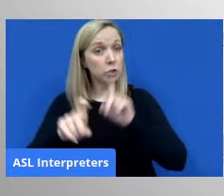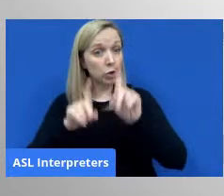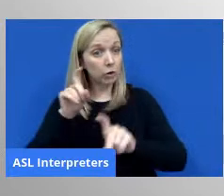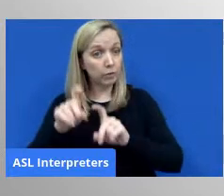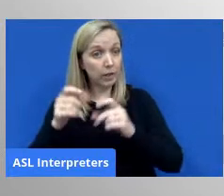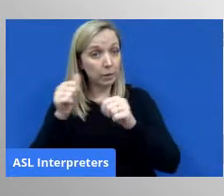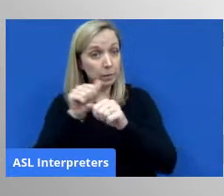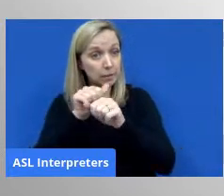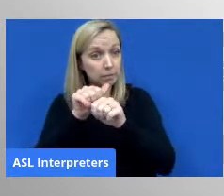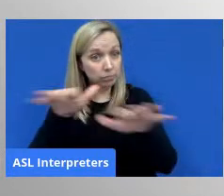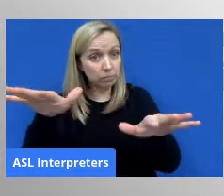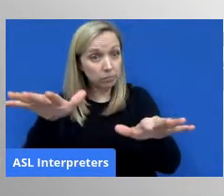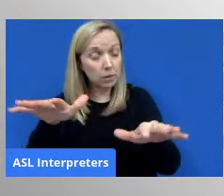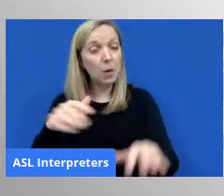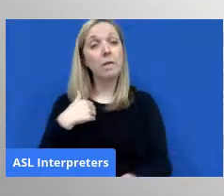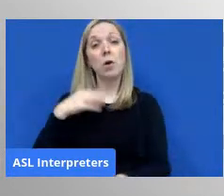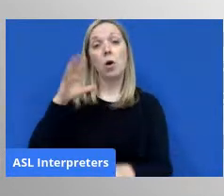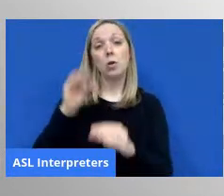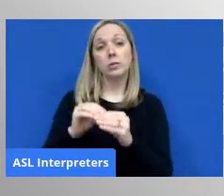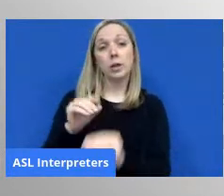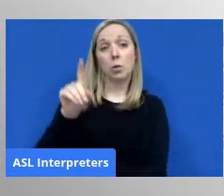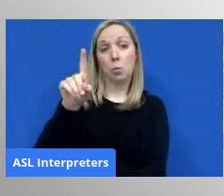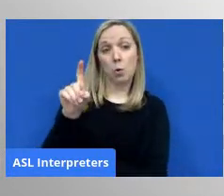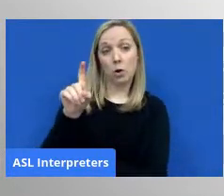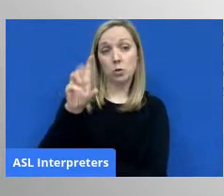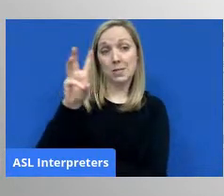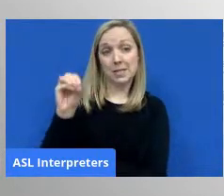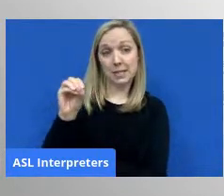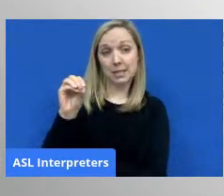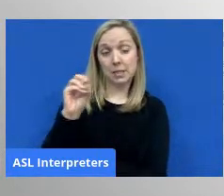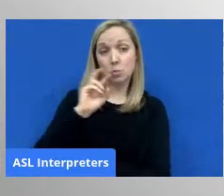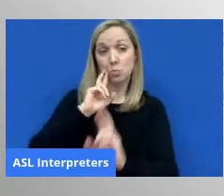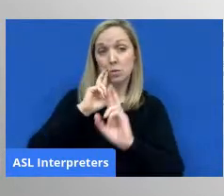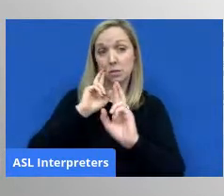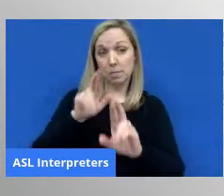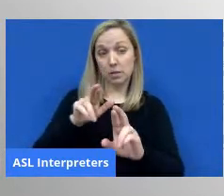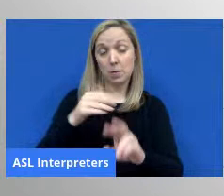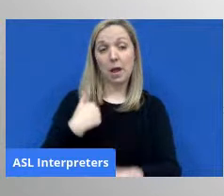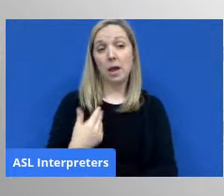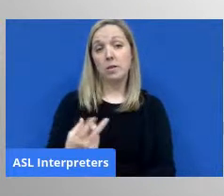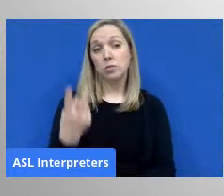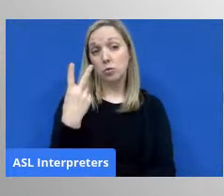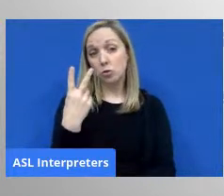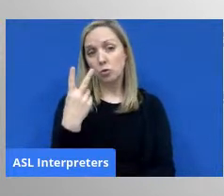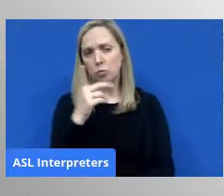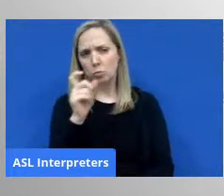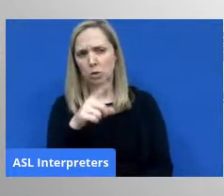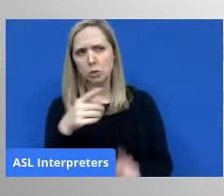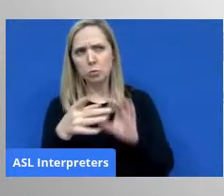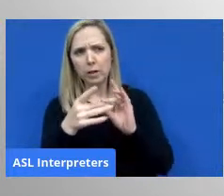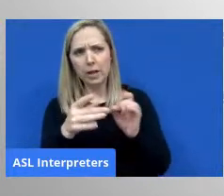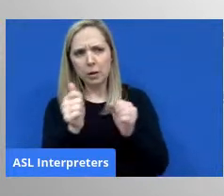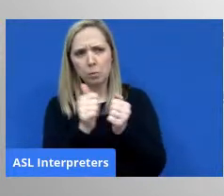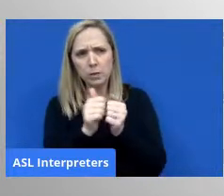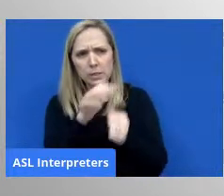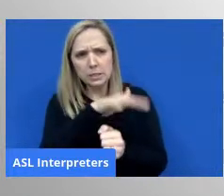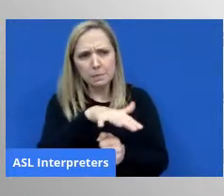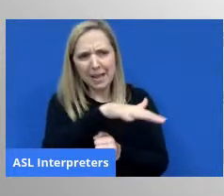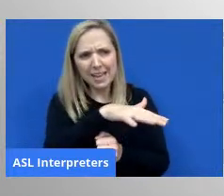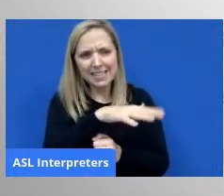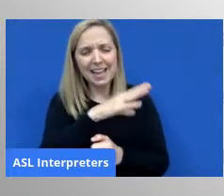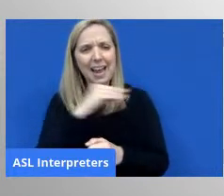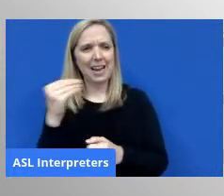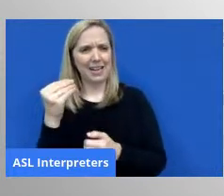responses, primarily 52 questions dealing with space and condition of the building. Over 90% of the responses